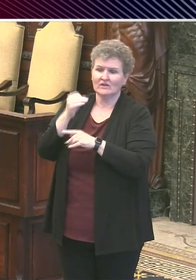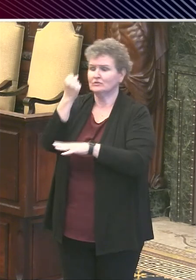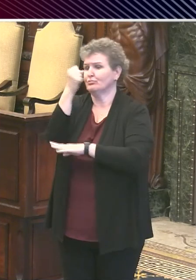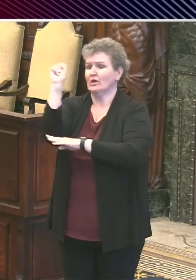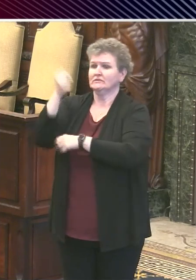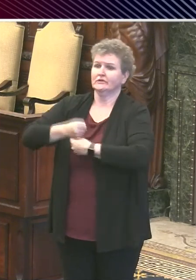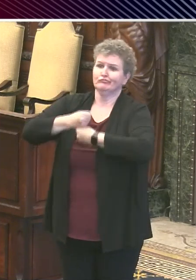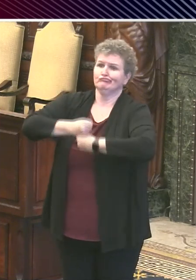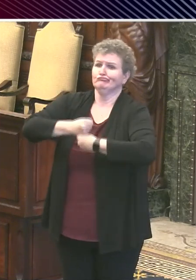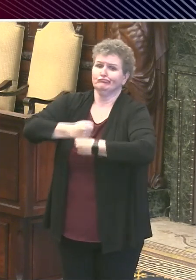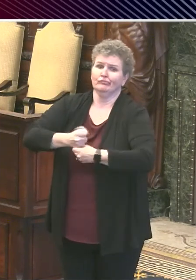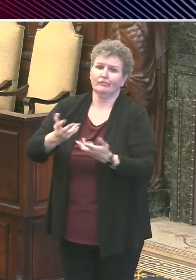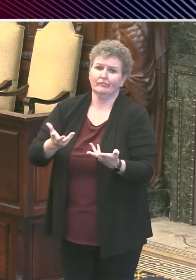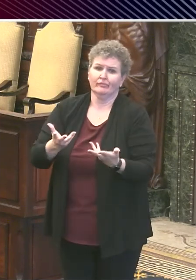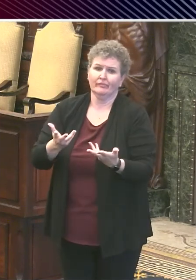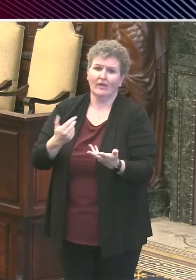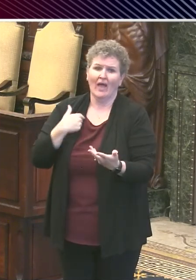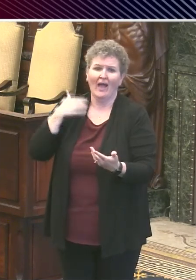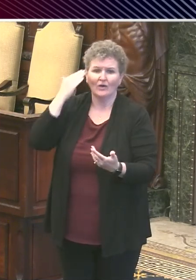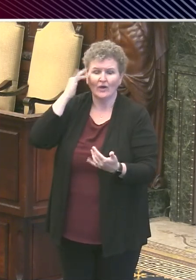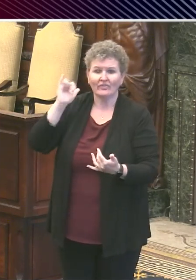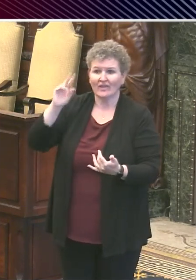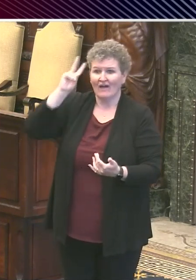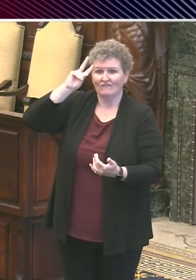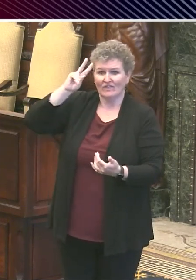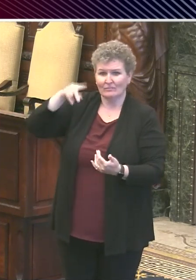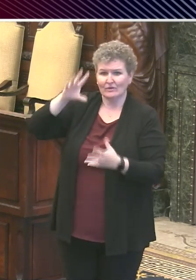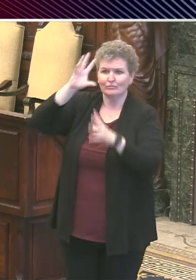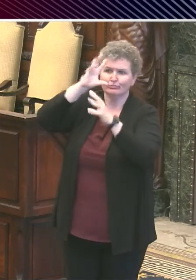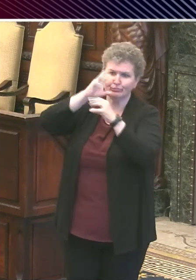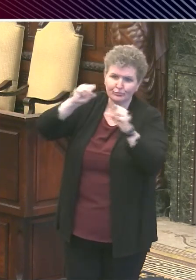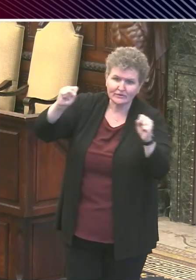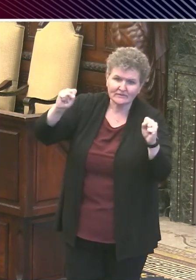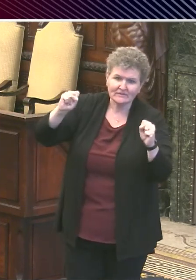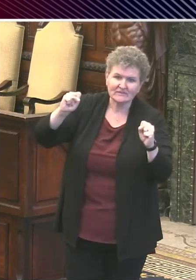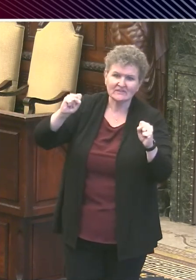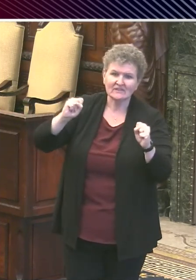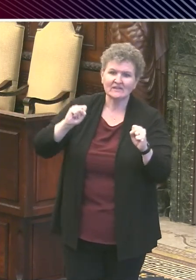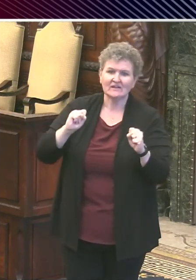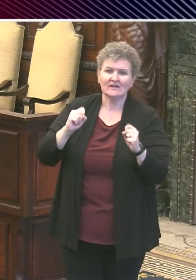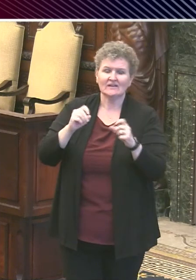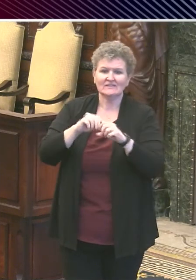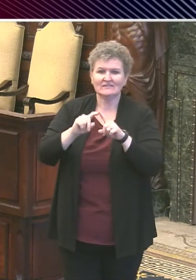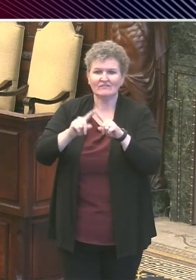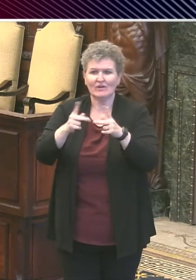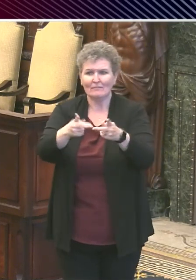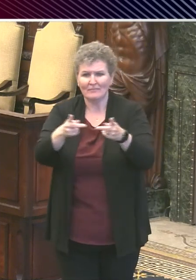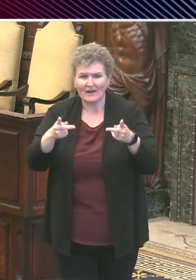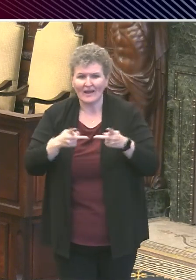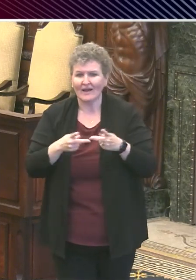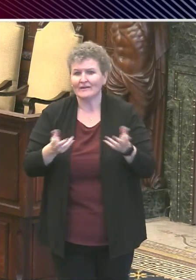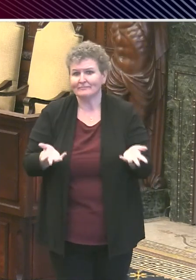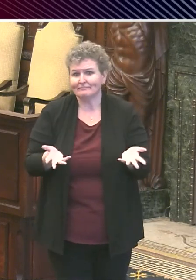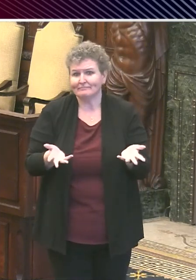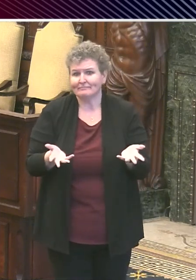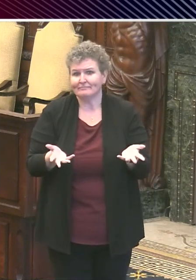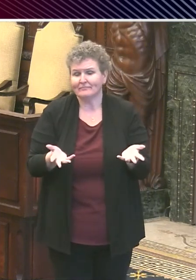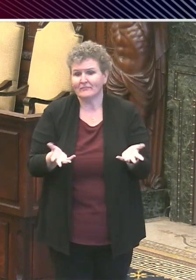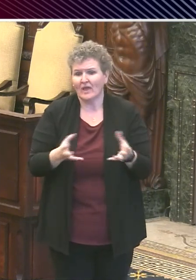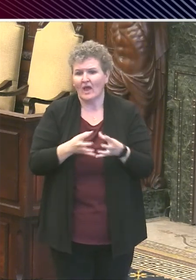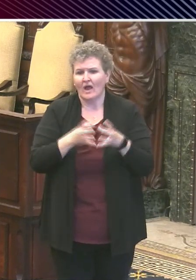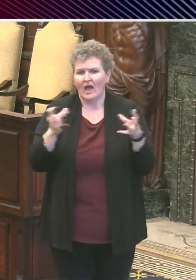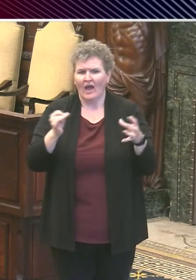know when the vice president or president's in play or in a location, there are other security measures from the Secret